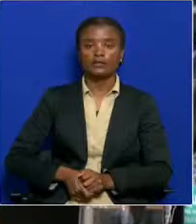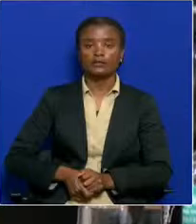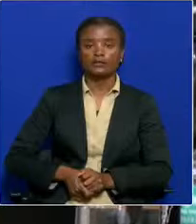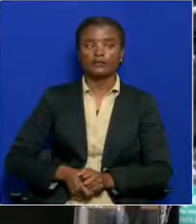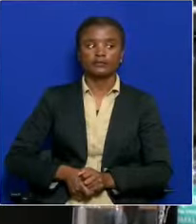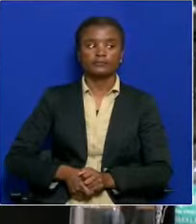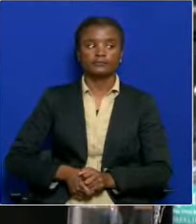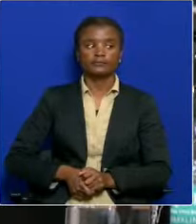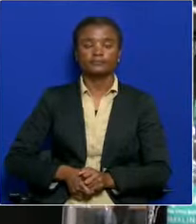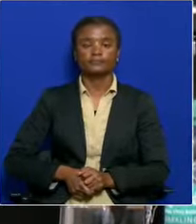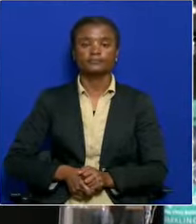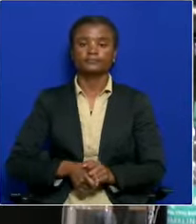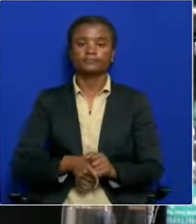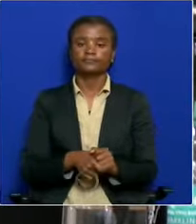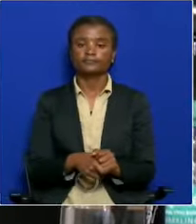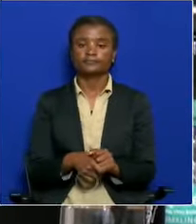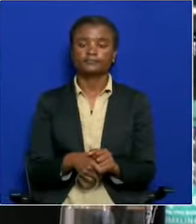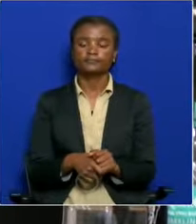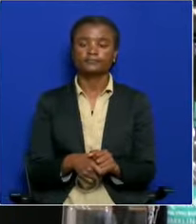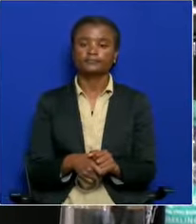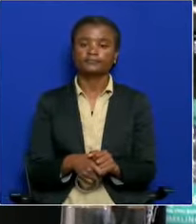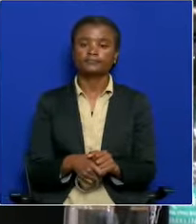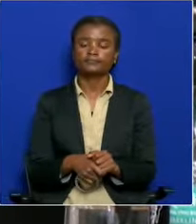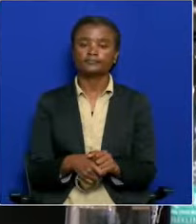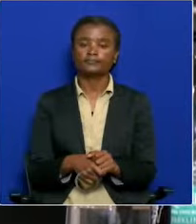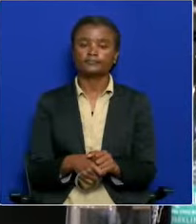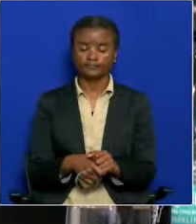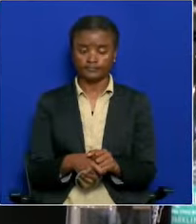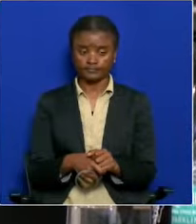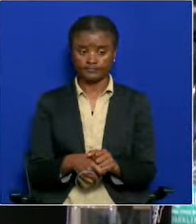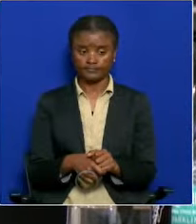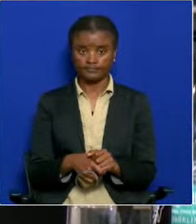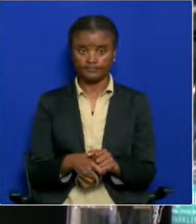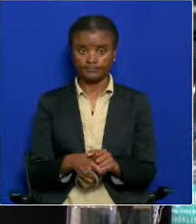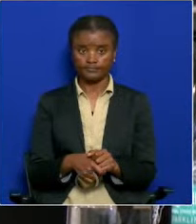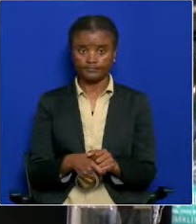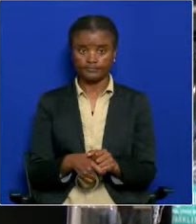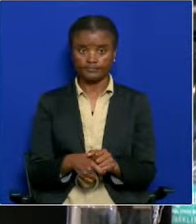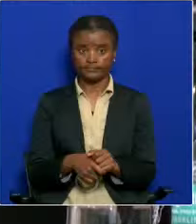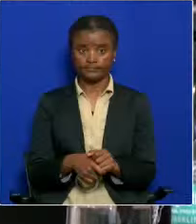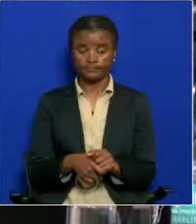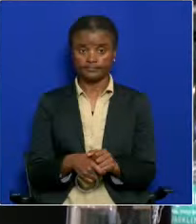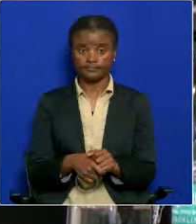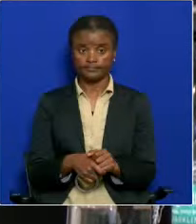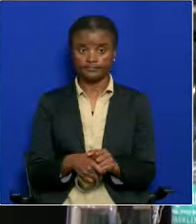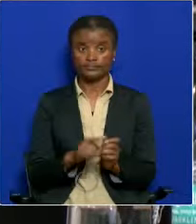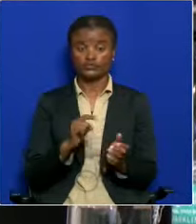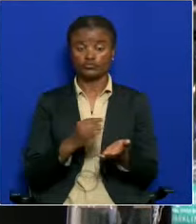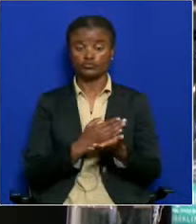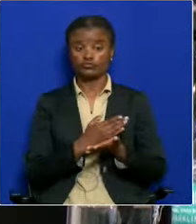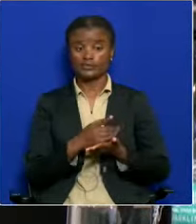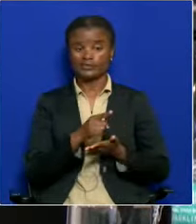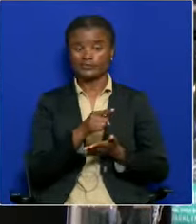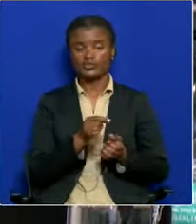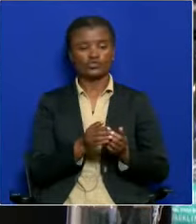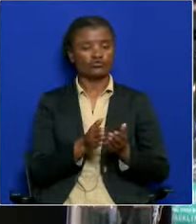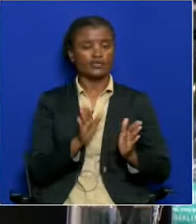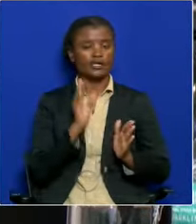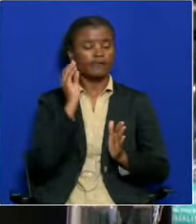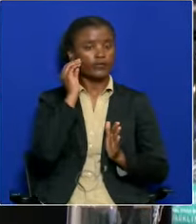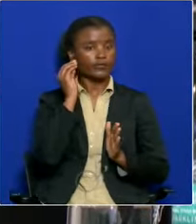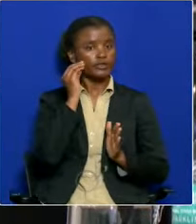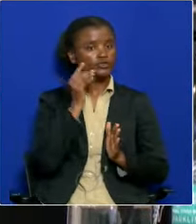can I ask why were you sharing this as, again, part of just general information you share with Sergeant